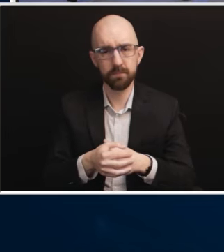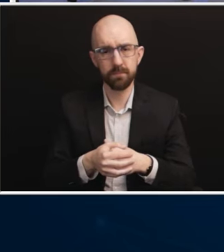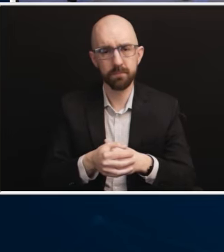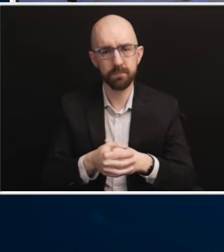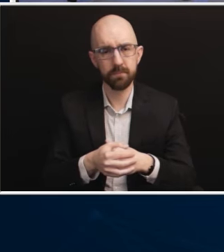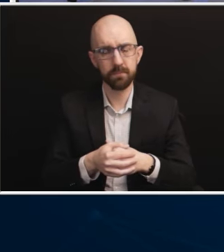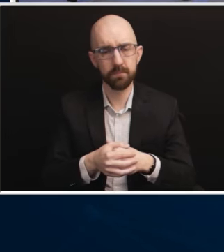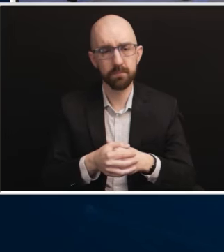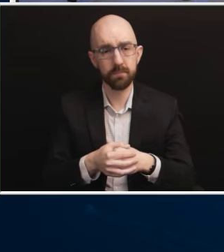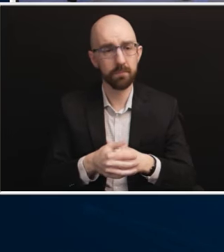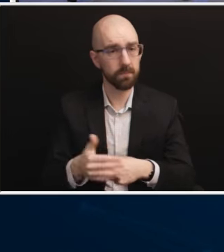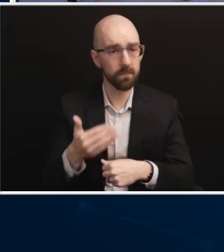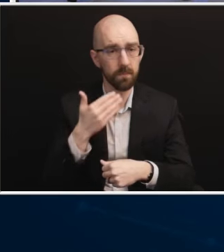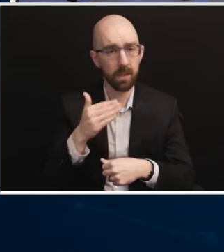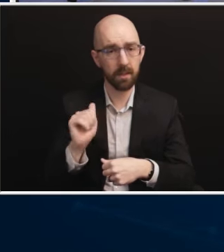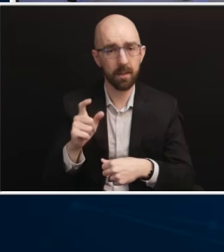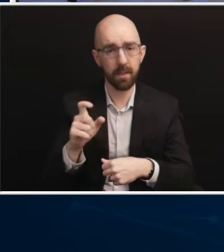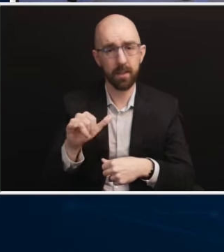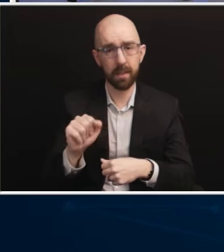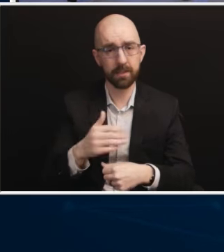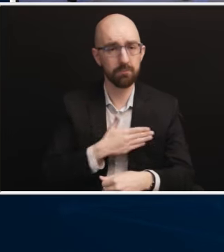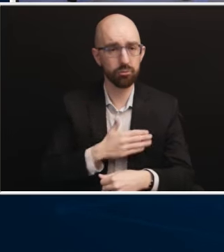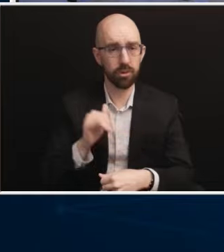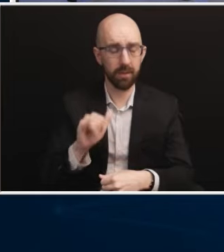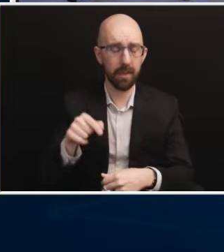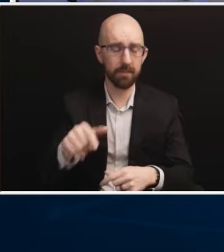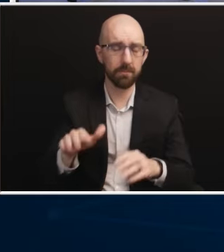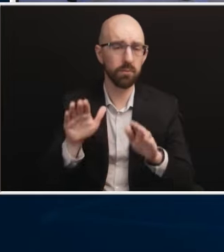Well, thanks, Alexis. Appreciate it. This has been a great